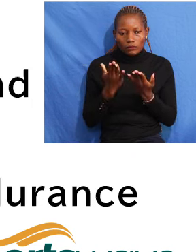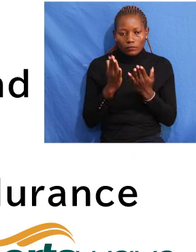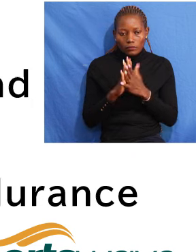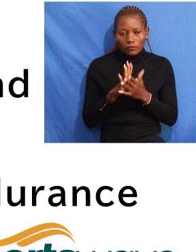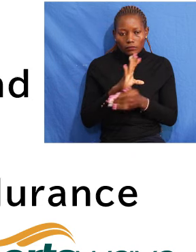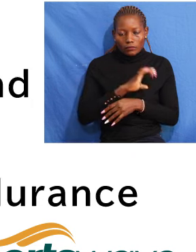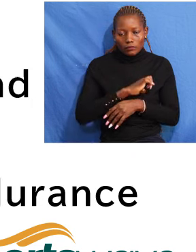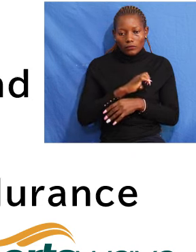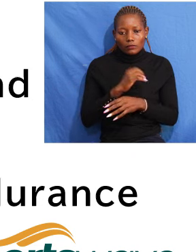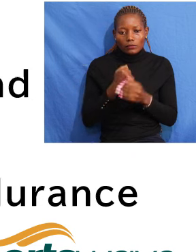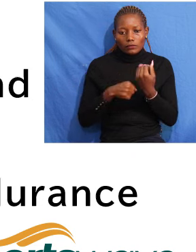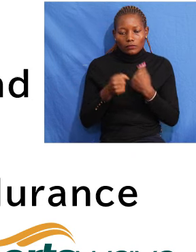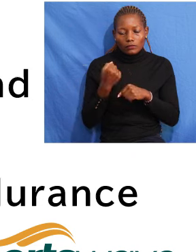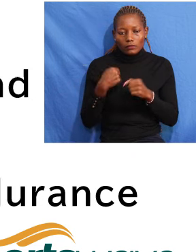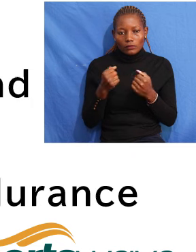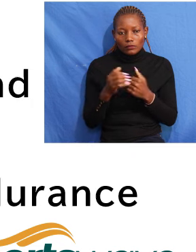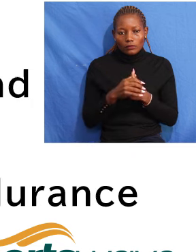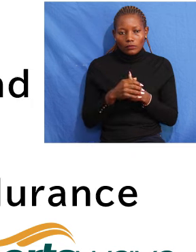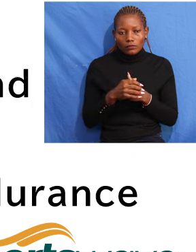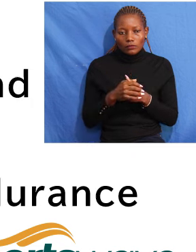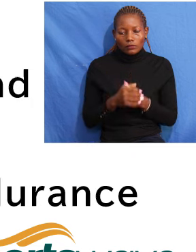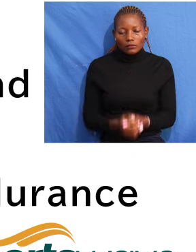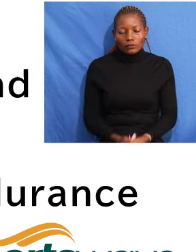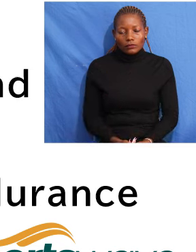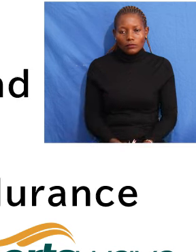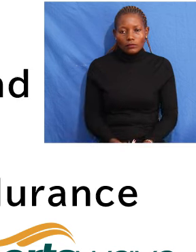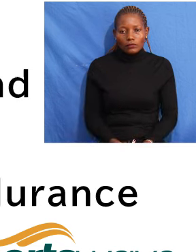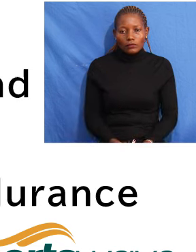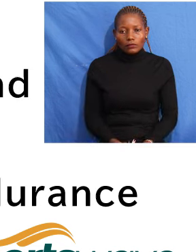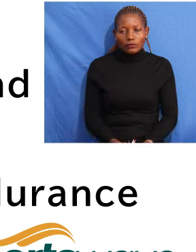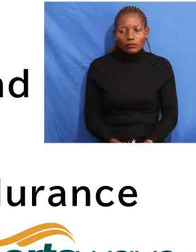too. Endurance performance.